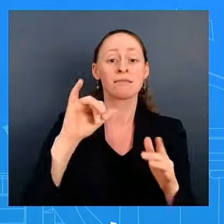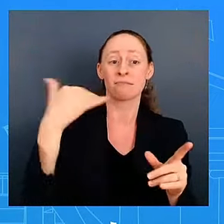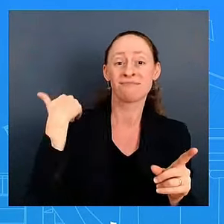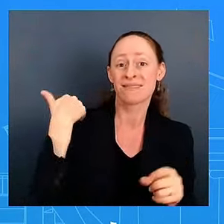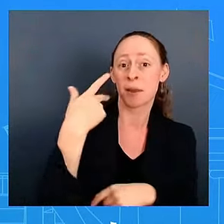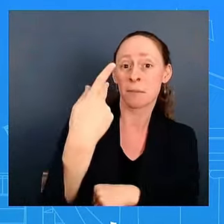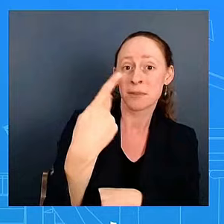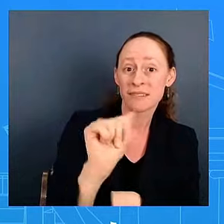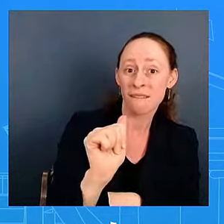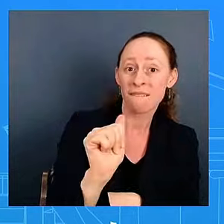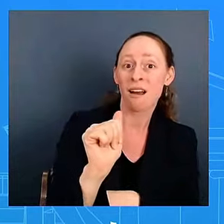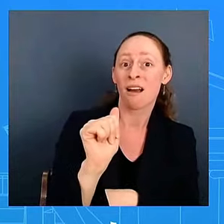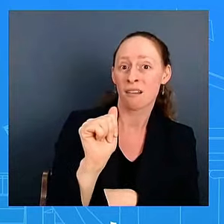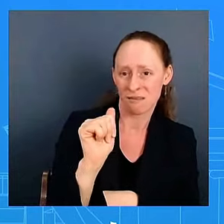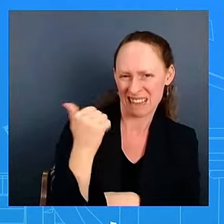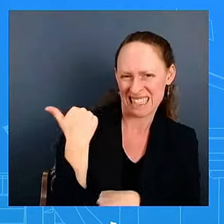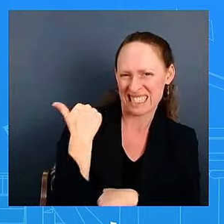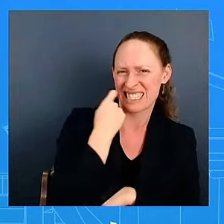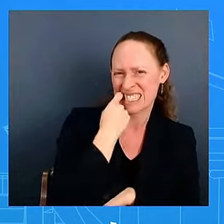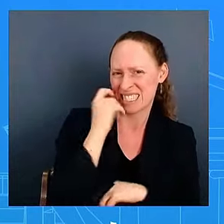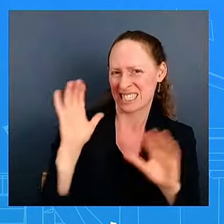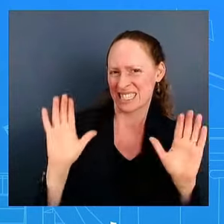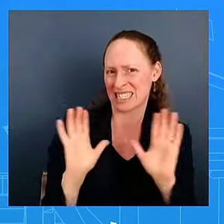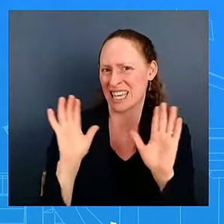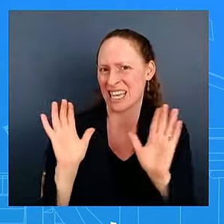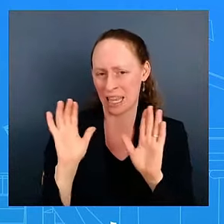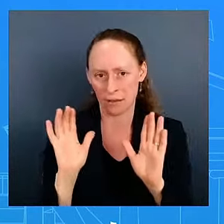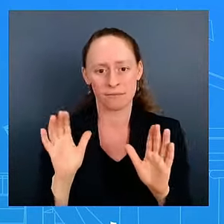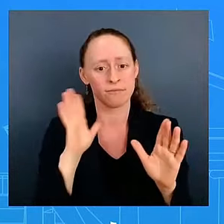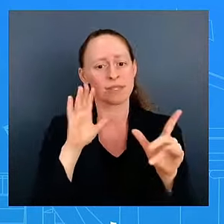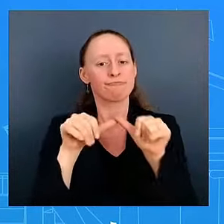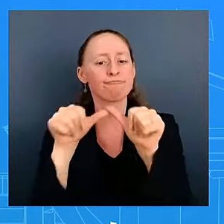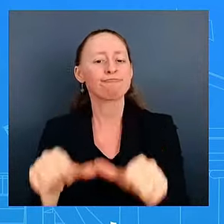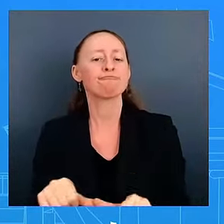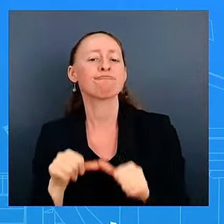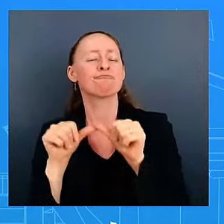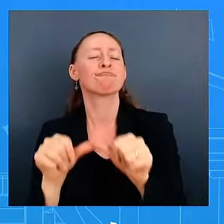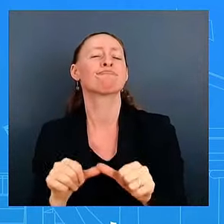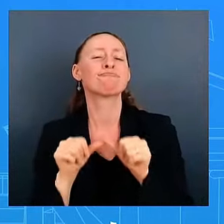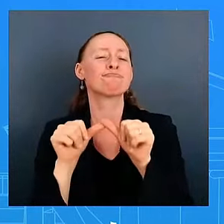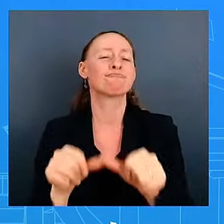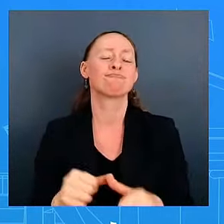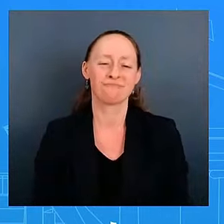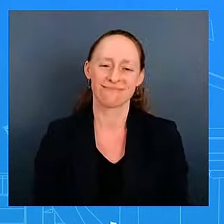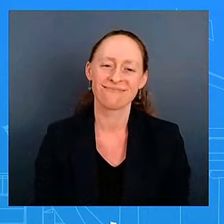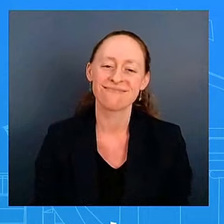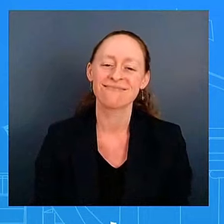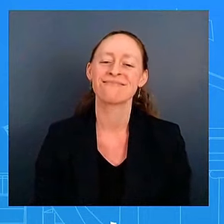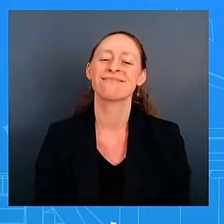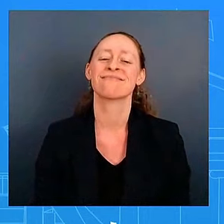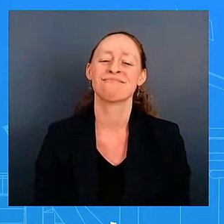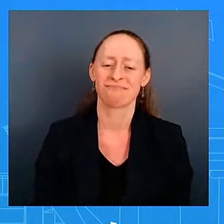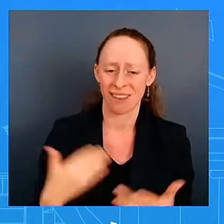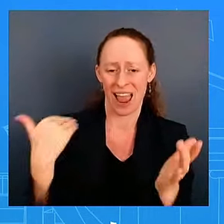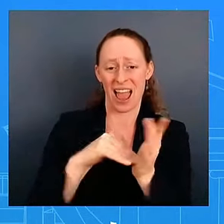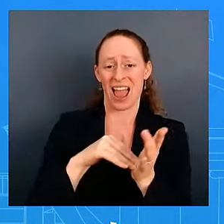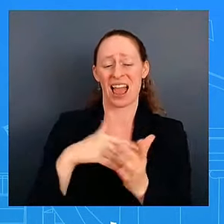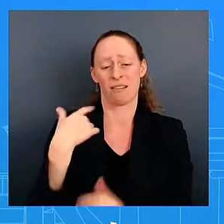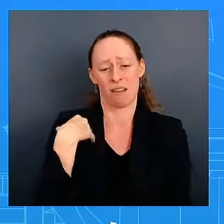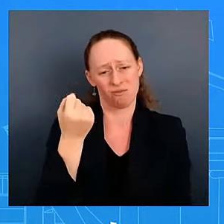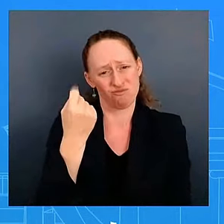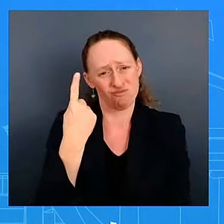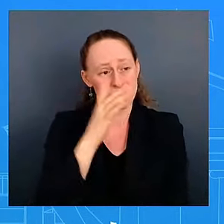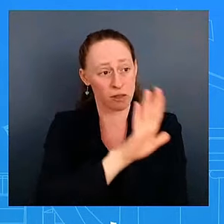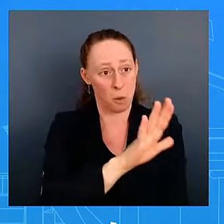we're just gonna continue that. But look, what we can say, what I can say is, look, we respect people's opinion. These are, you just mentioned